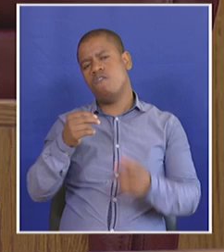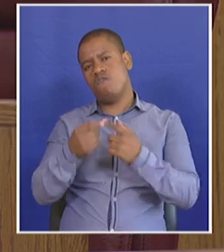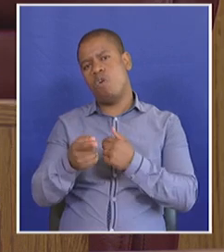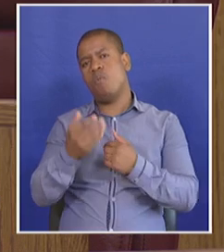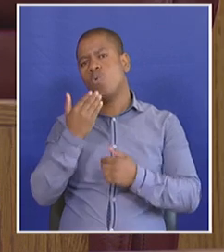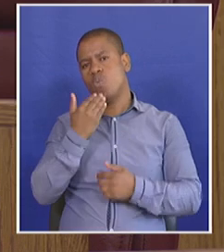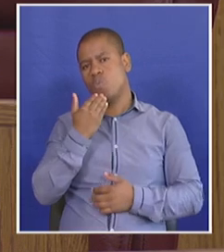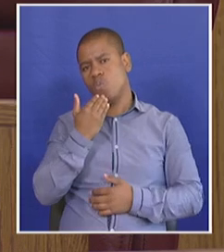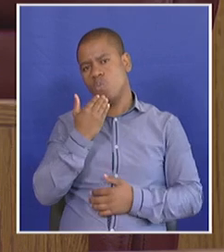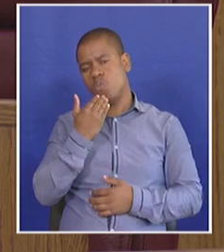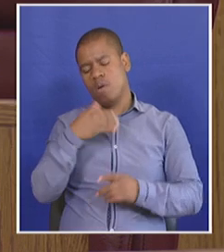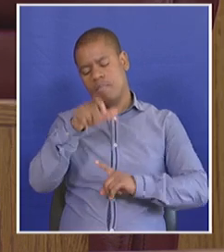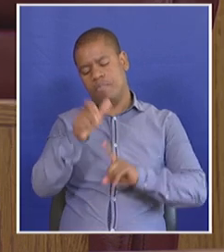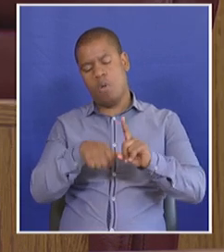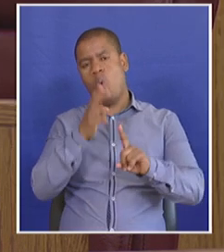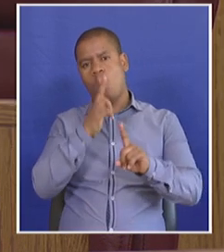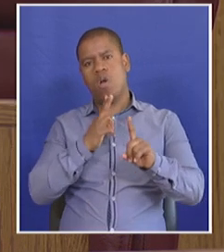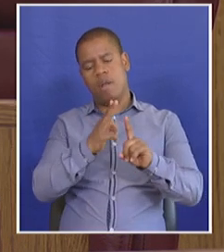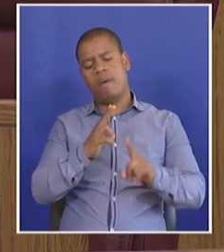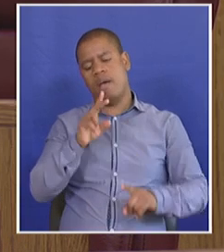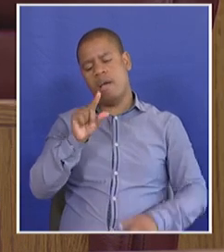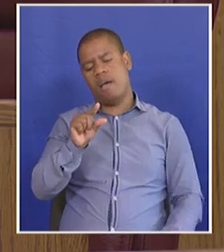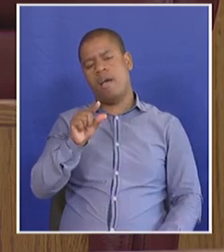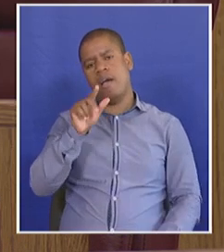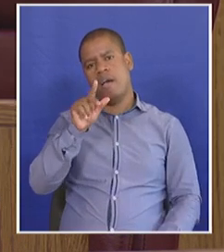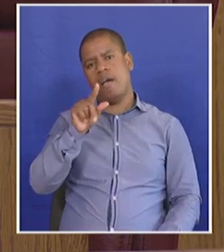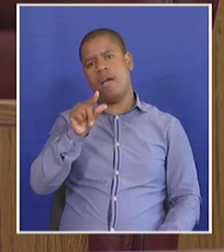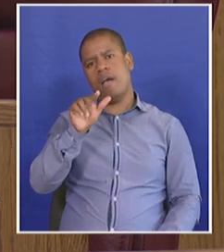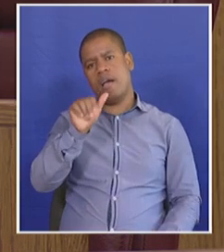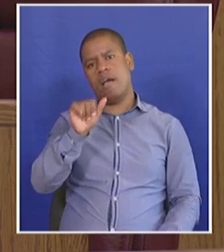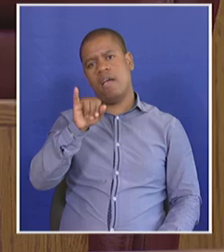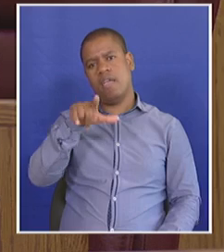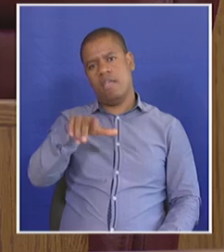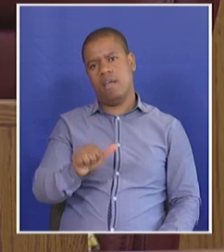by the Honorable Member Khaila to the Minister.